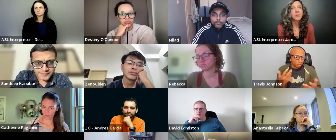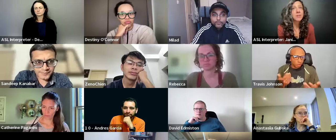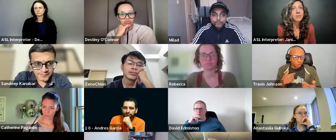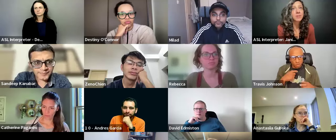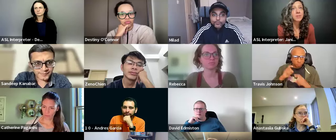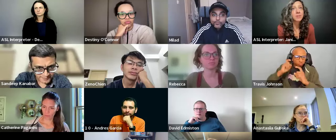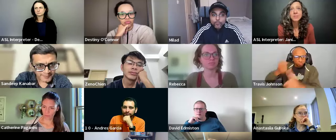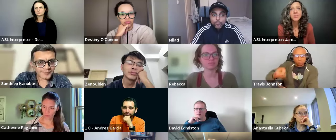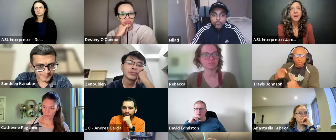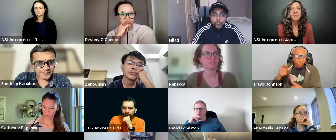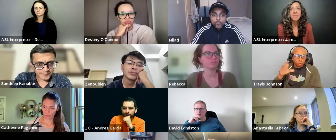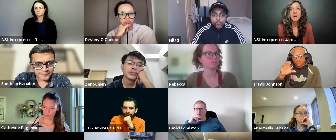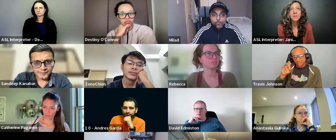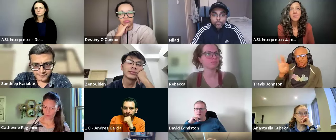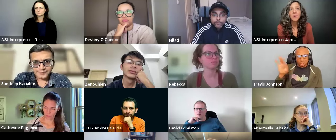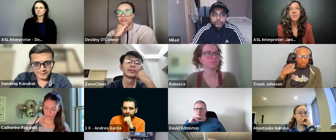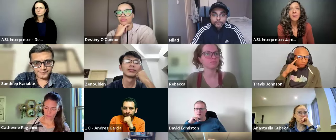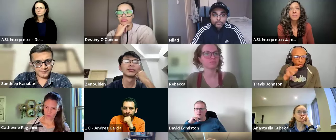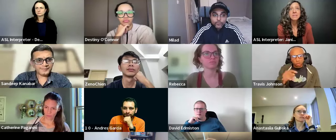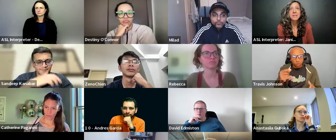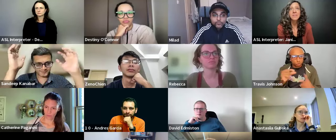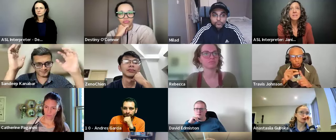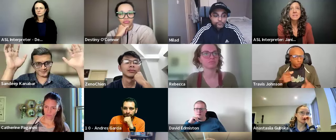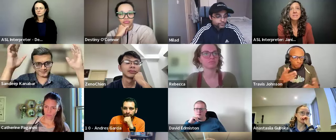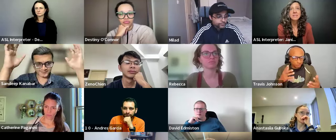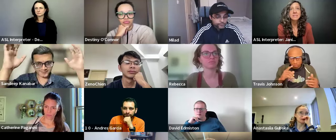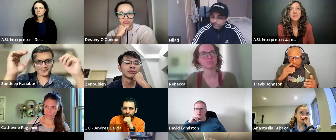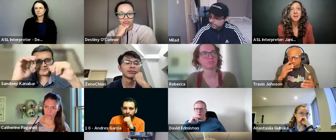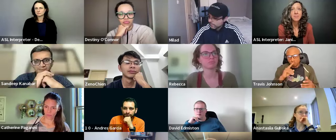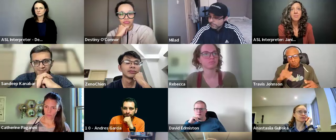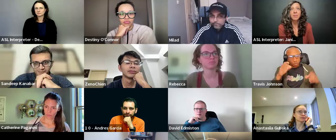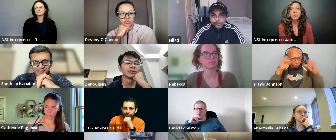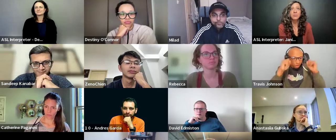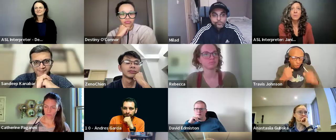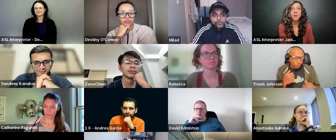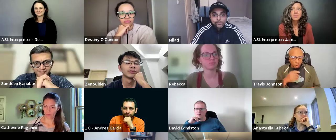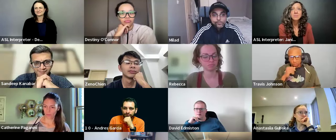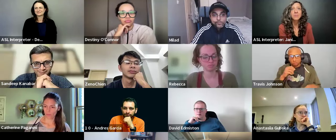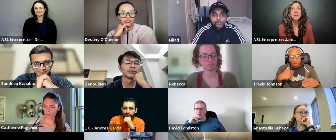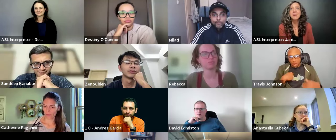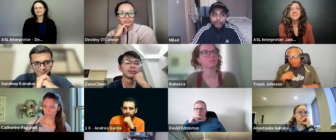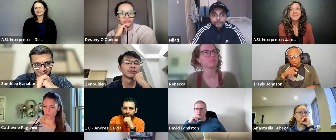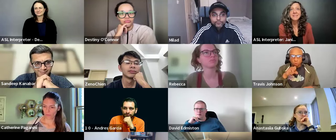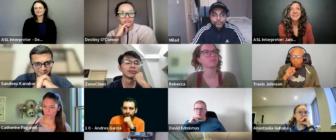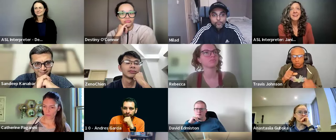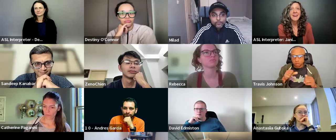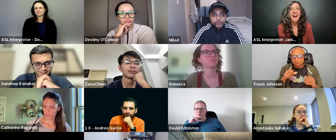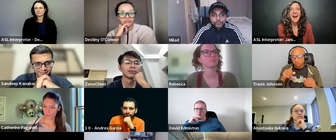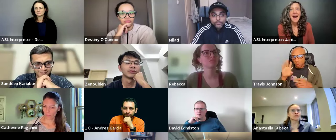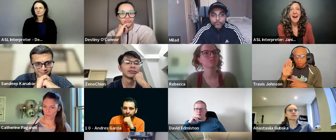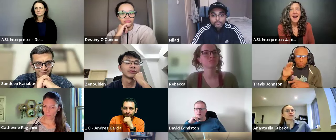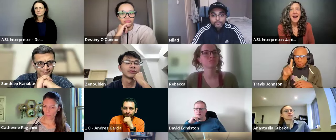And yeah, really grateful to everyone. We were able to give that to CNCF for those three words. Really